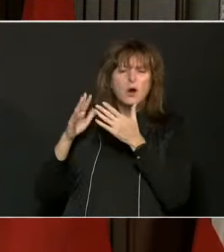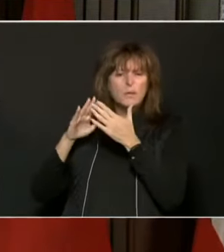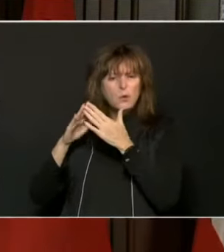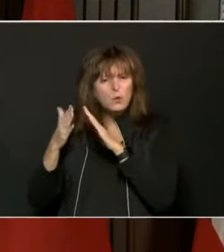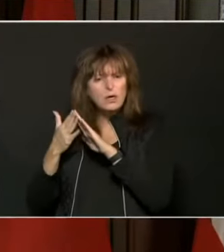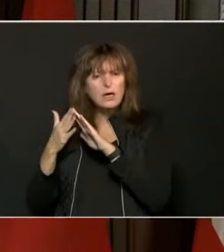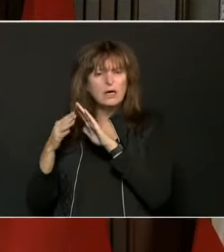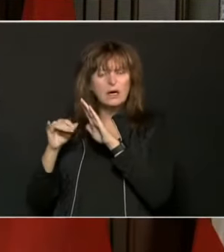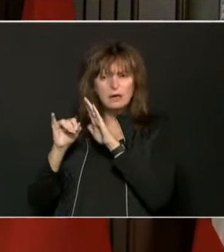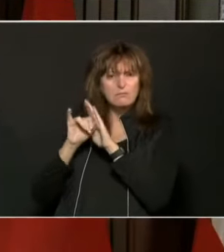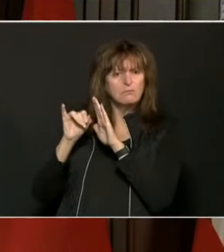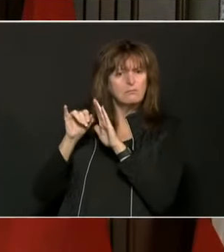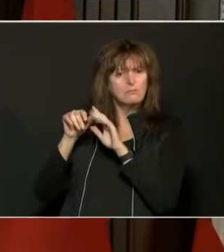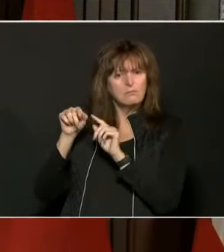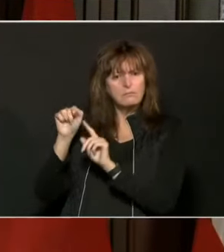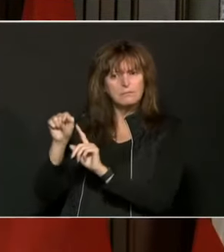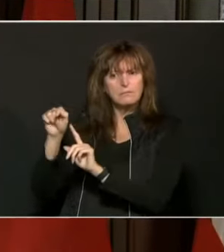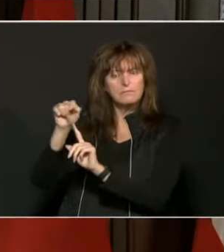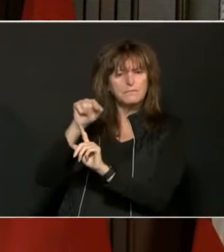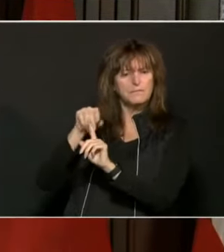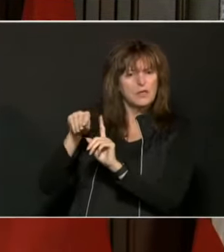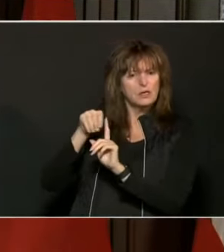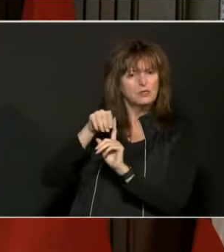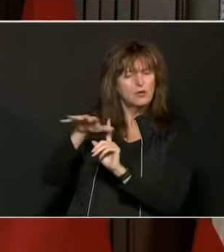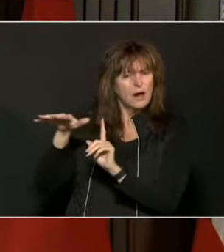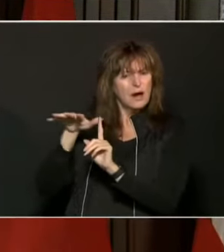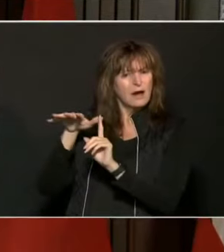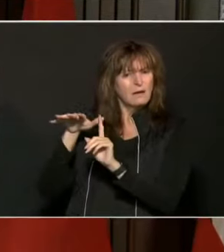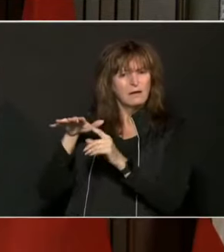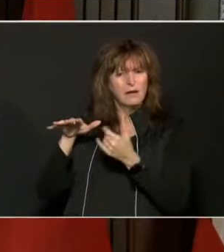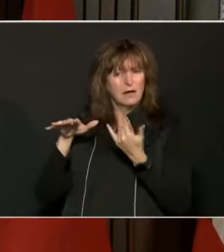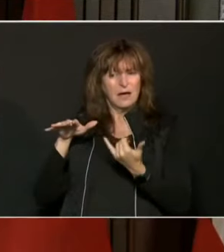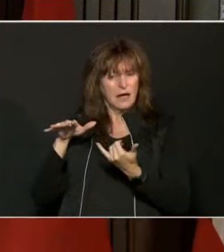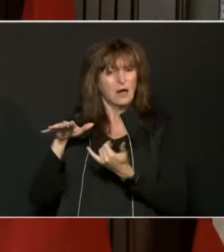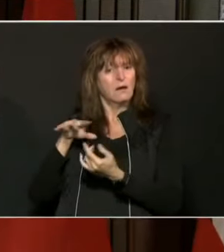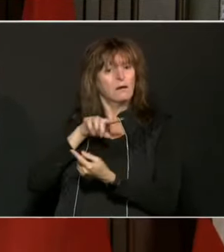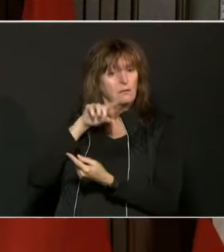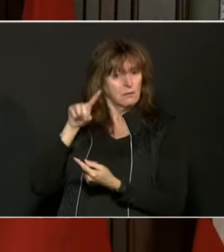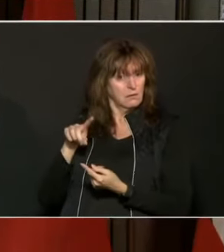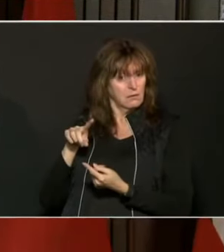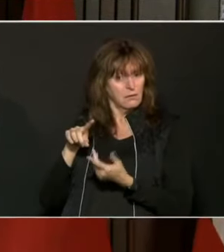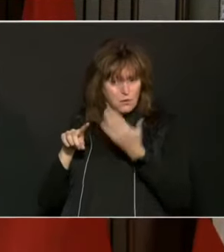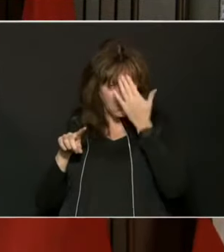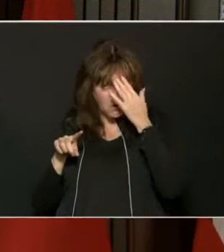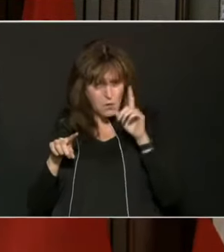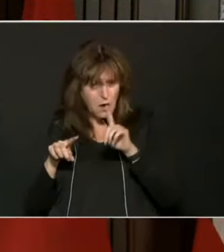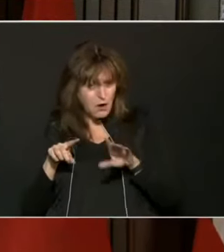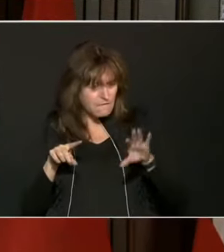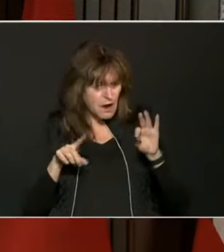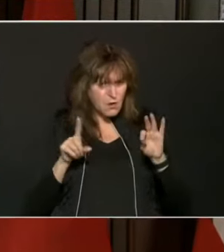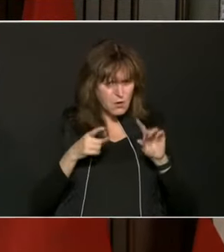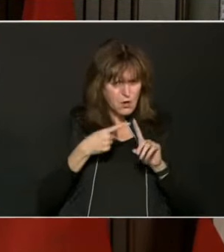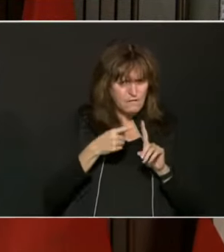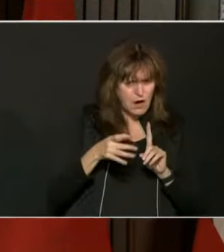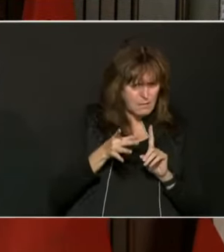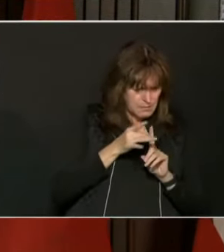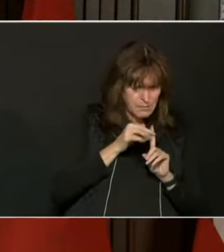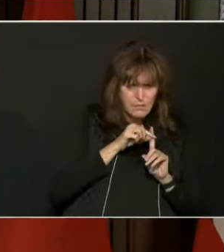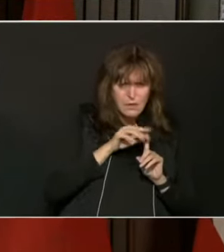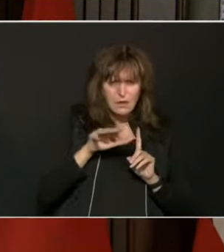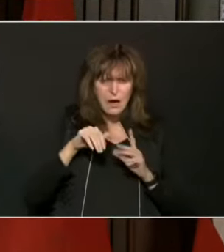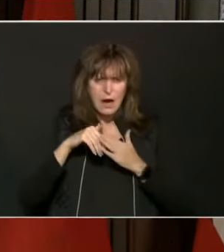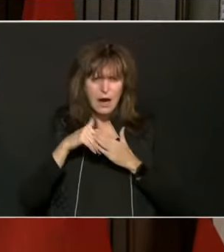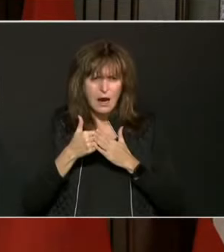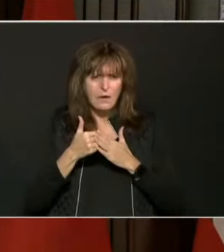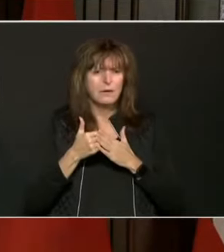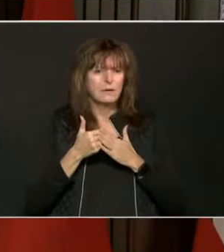Essentially what I'm saying is more cases are determined at source than had been in the last presentation by Dr. Brown. And so